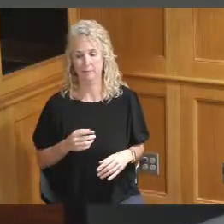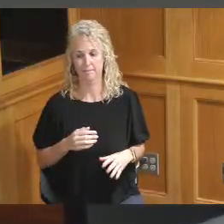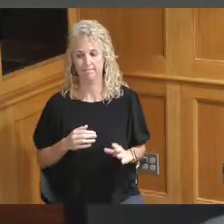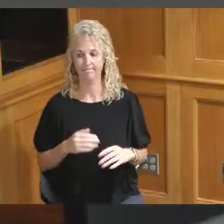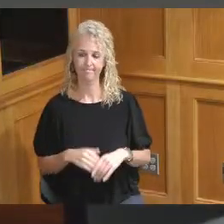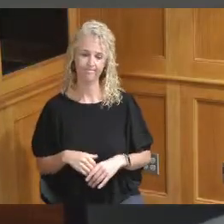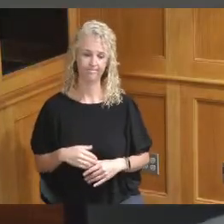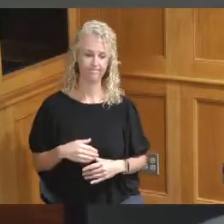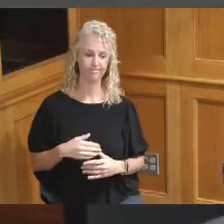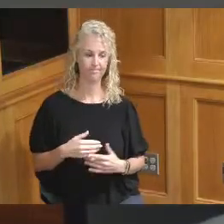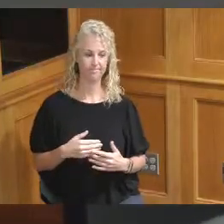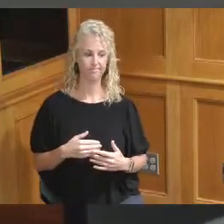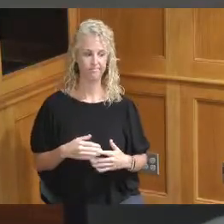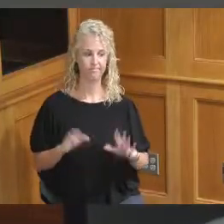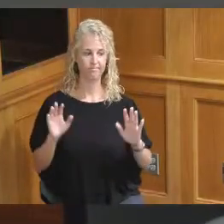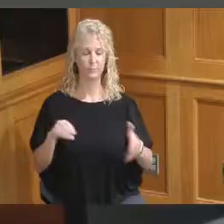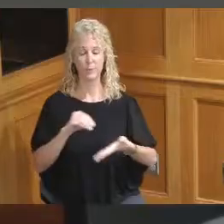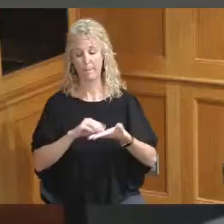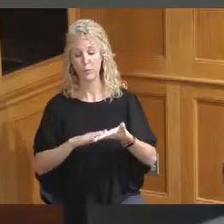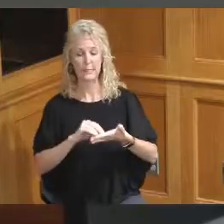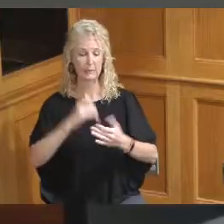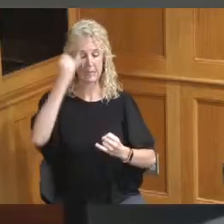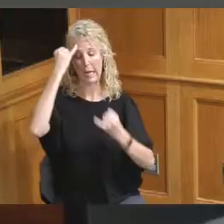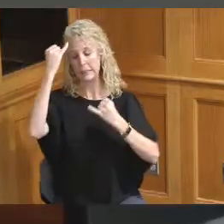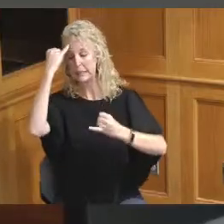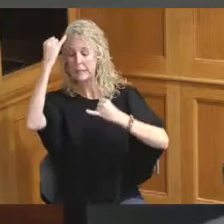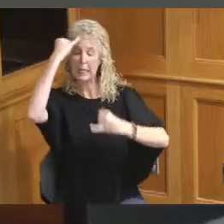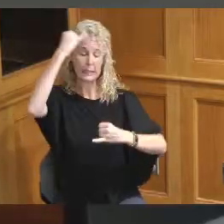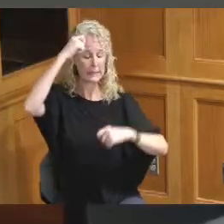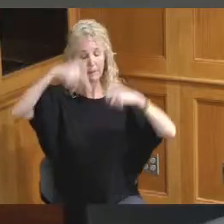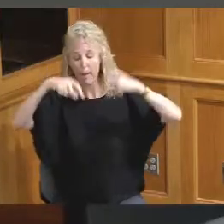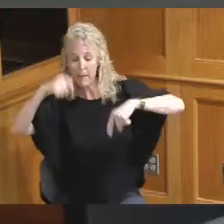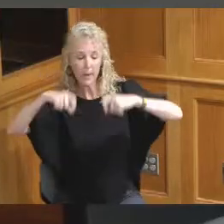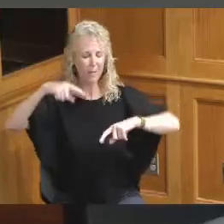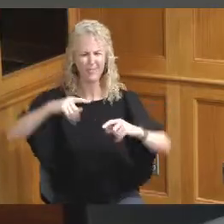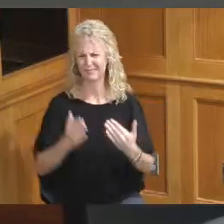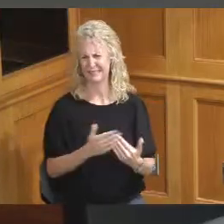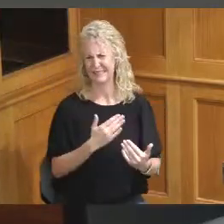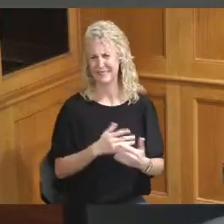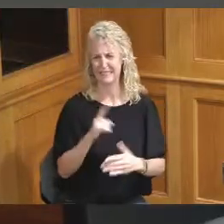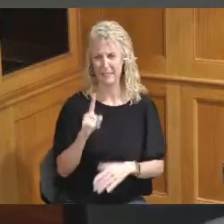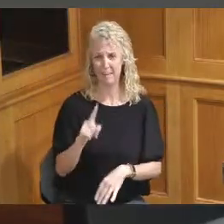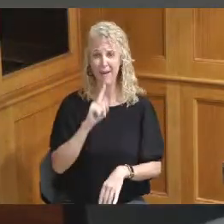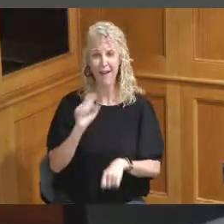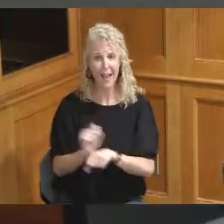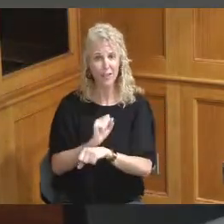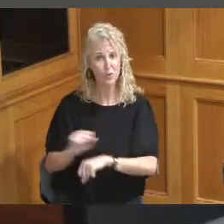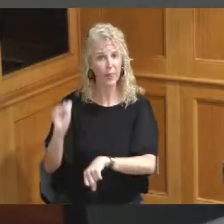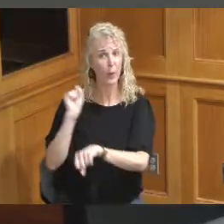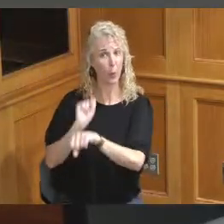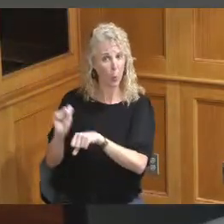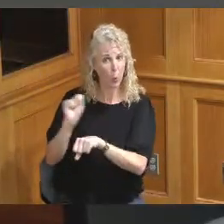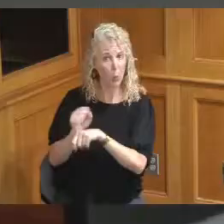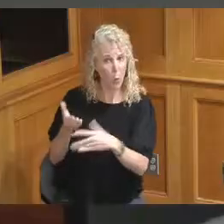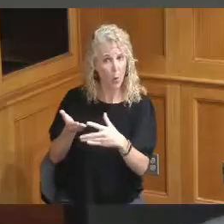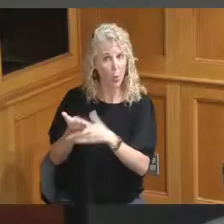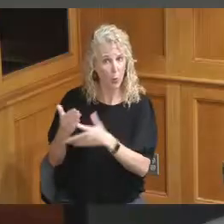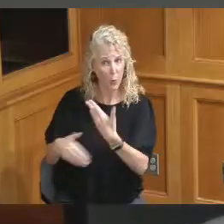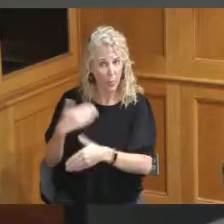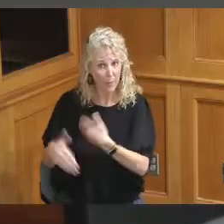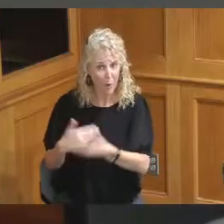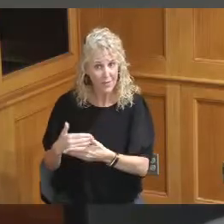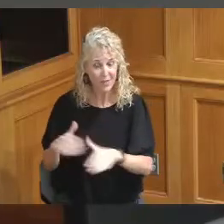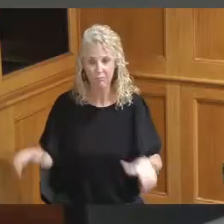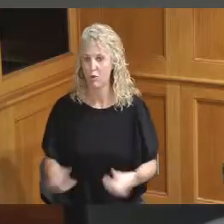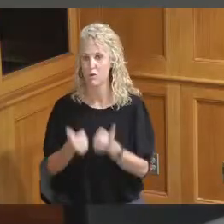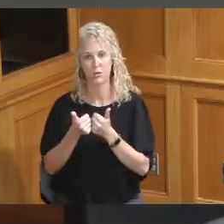easy to put concepts on paper. The challenge is developing a framework that works for your negotiating partner and is also done